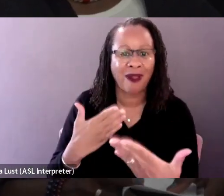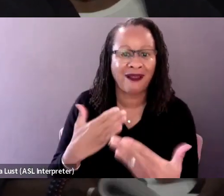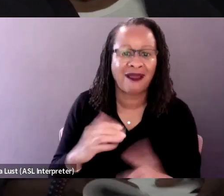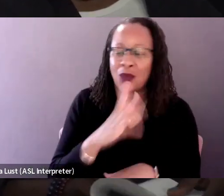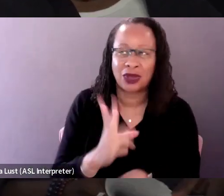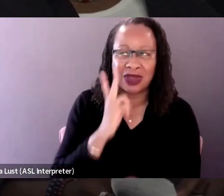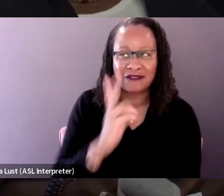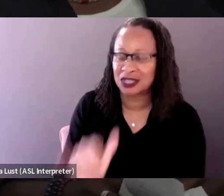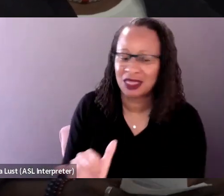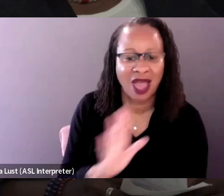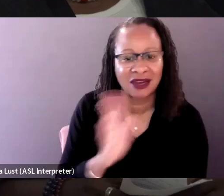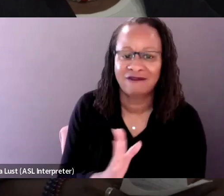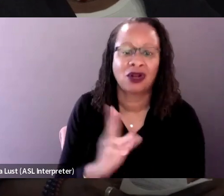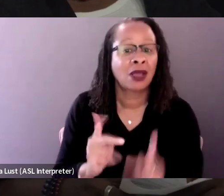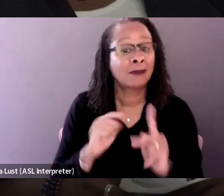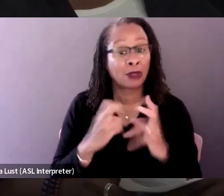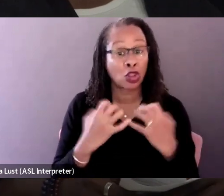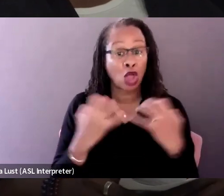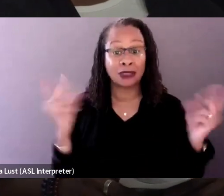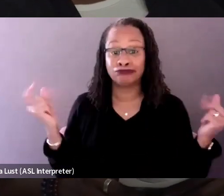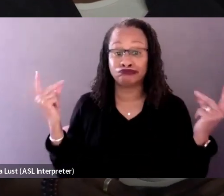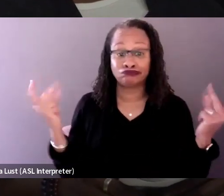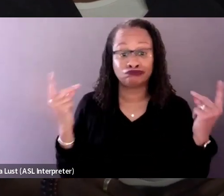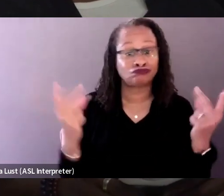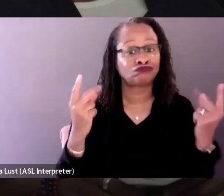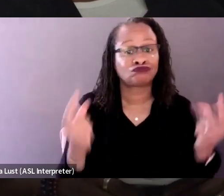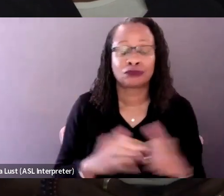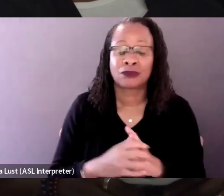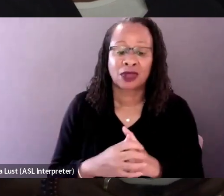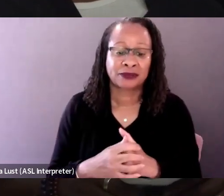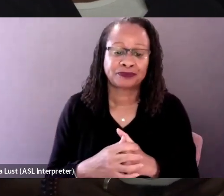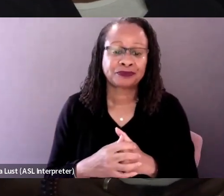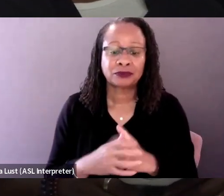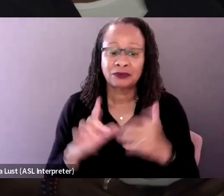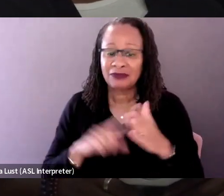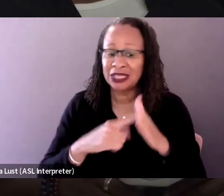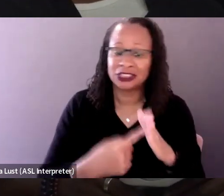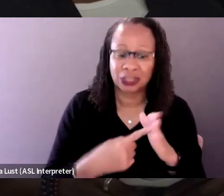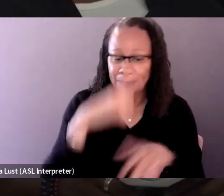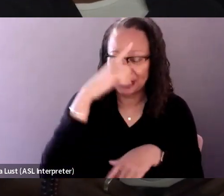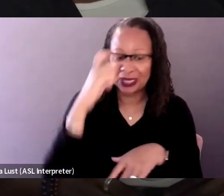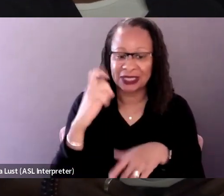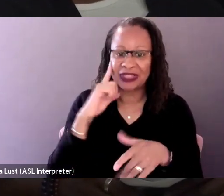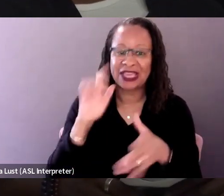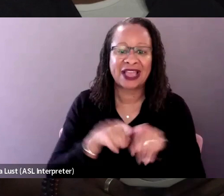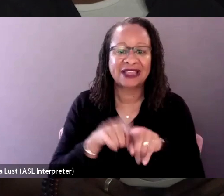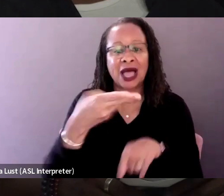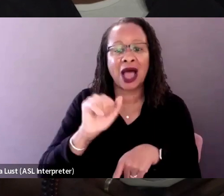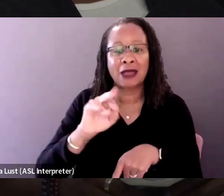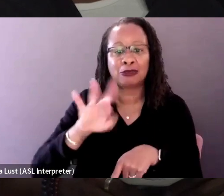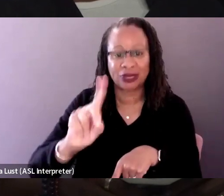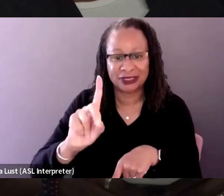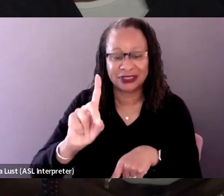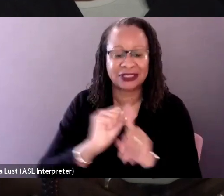so initially, especially because I was thinking about this as a hybrid, I was like, I also want to figure out what the